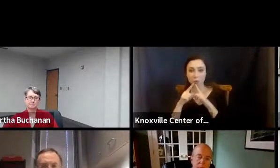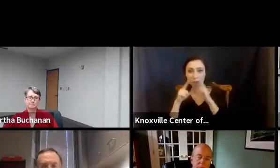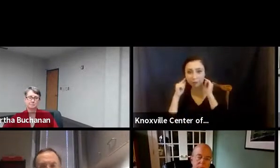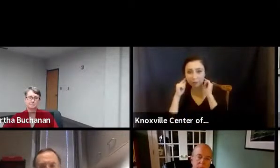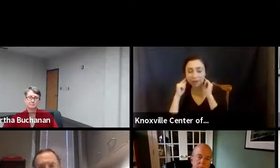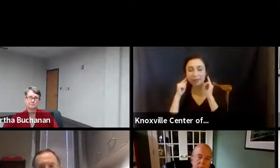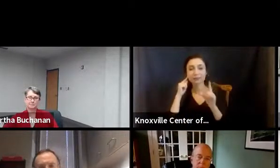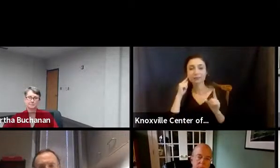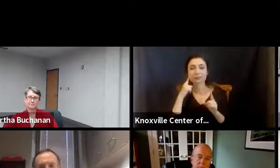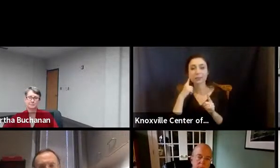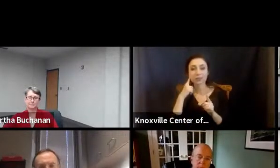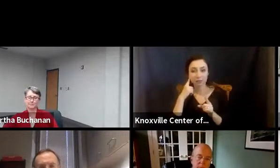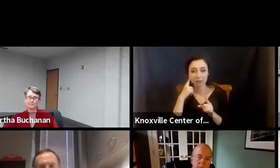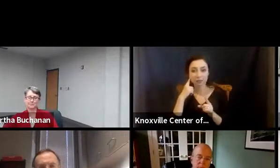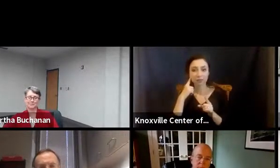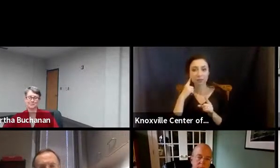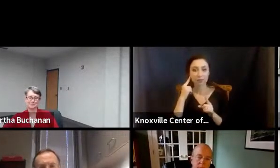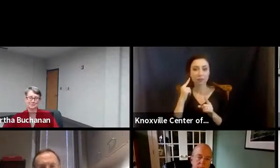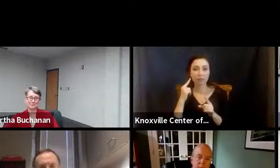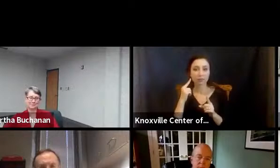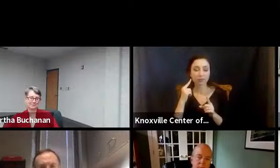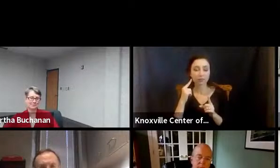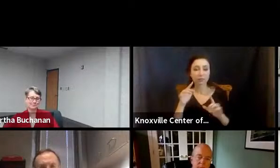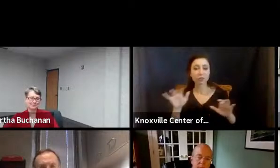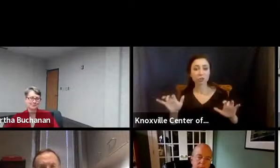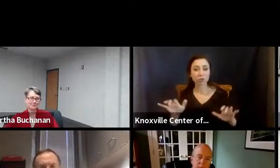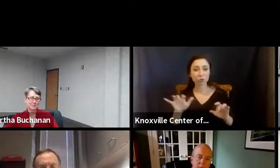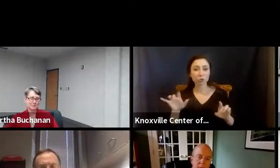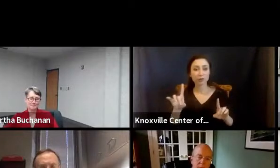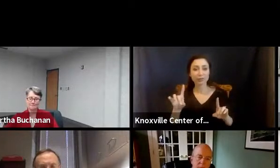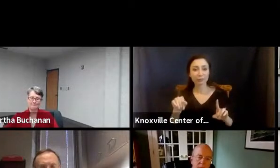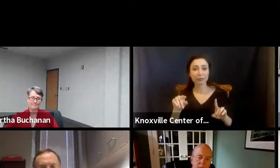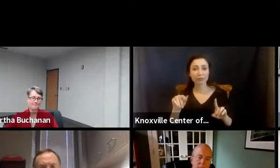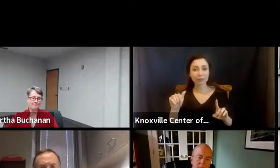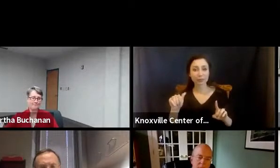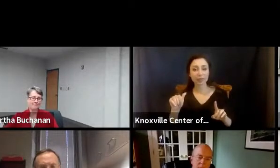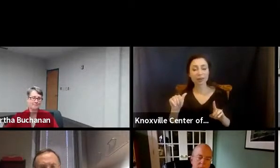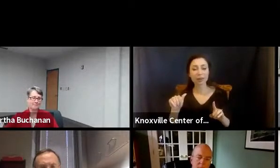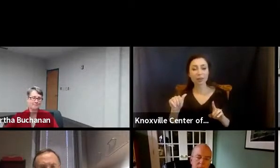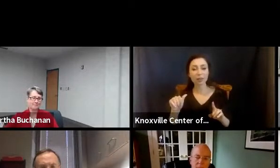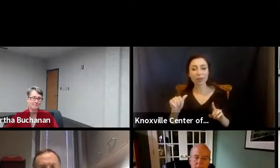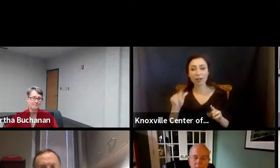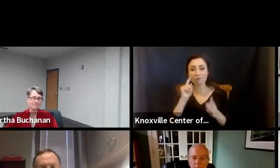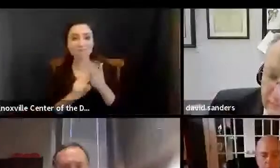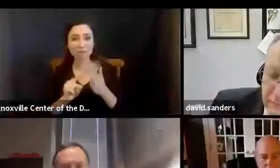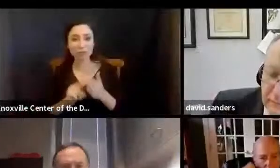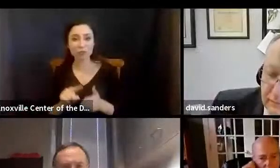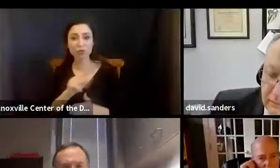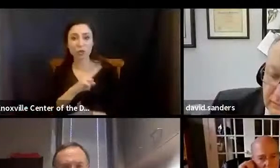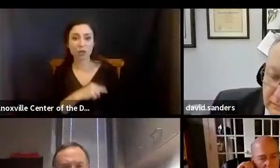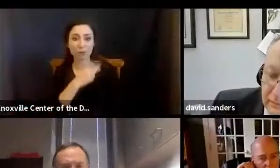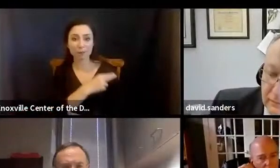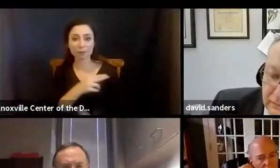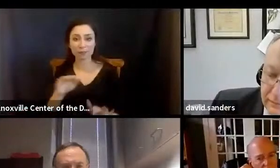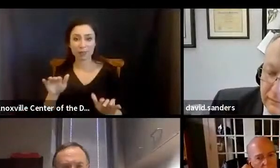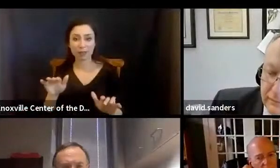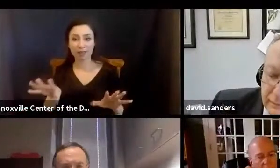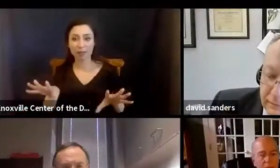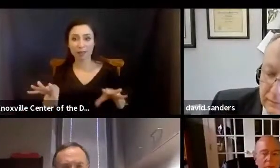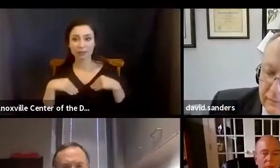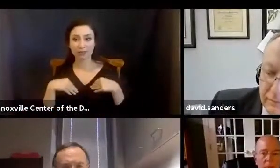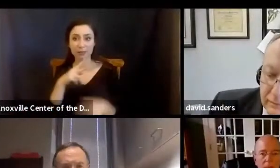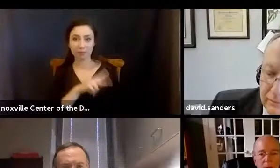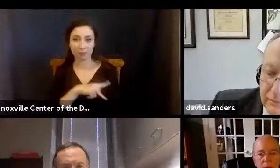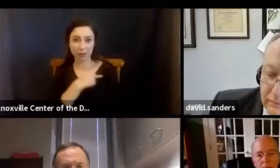and they are doing some data with hospitals that get patients from counties